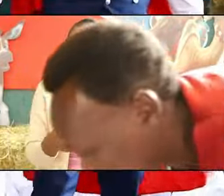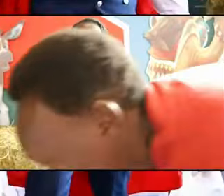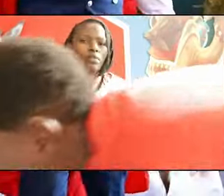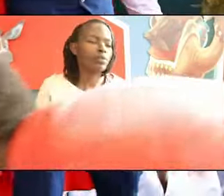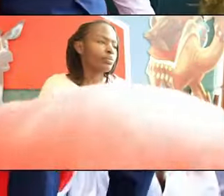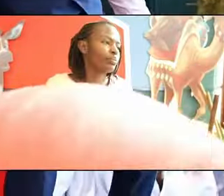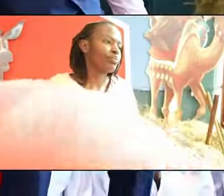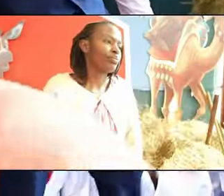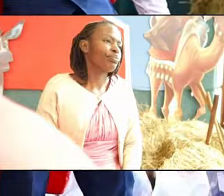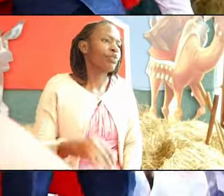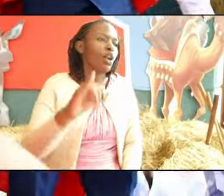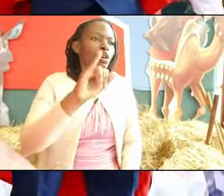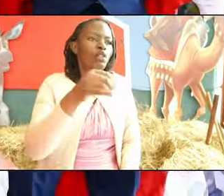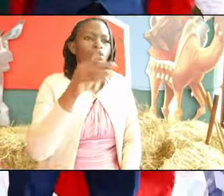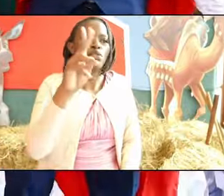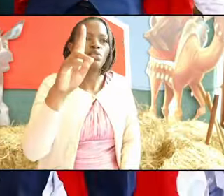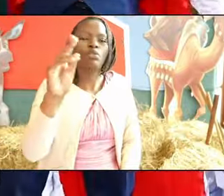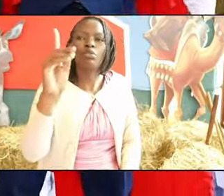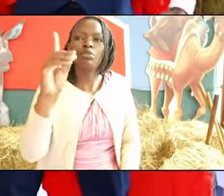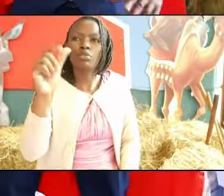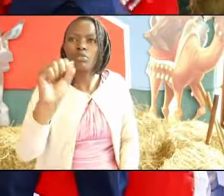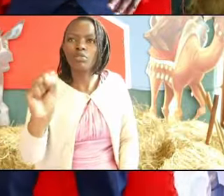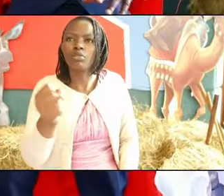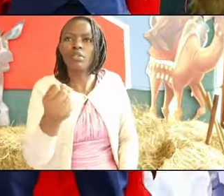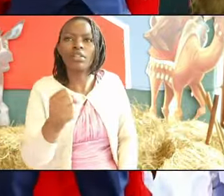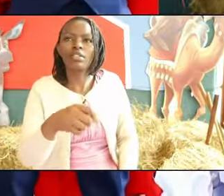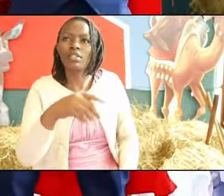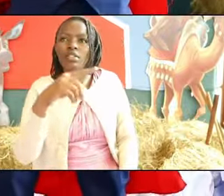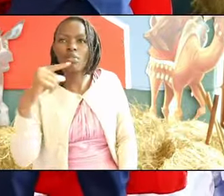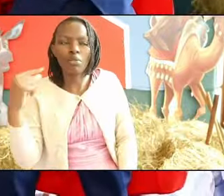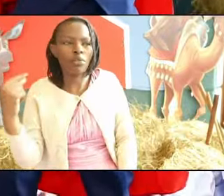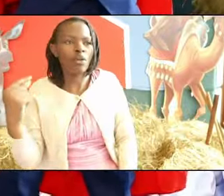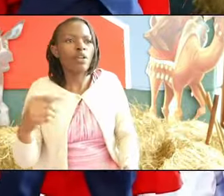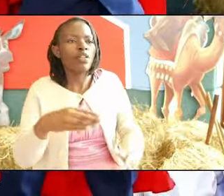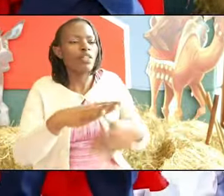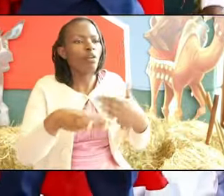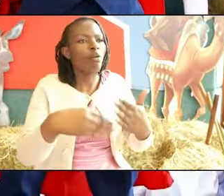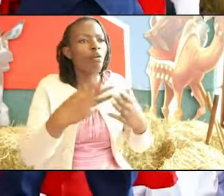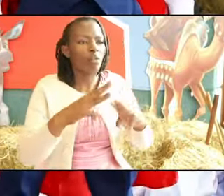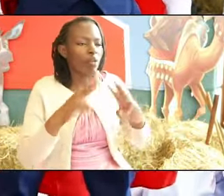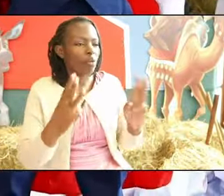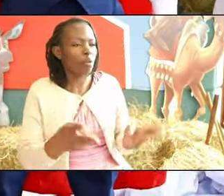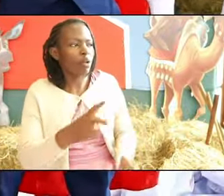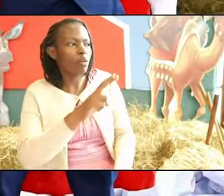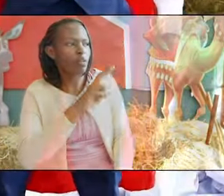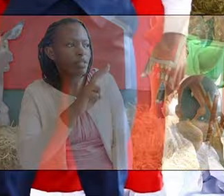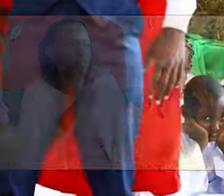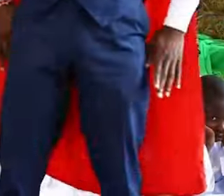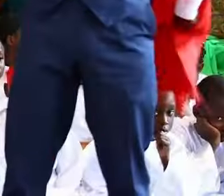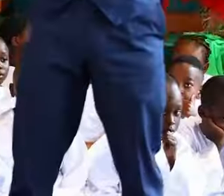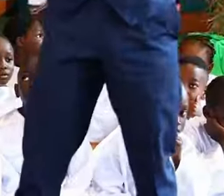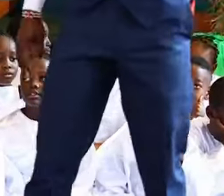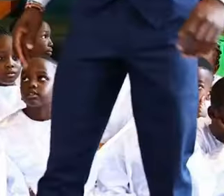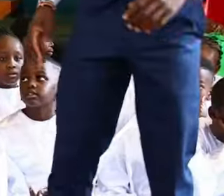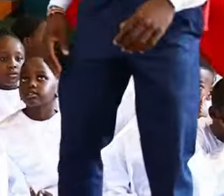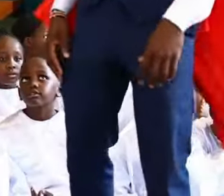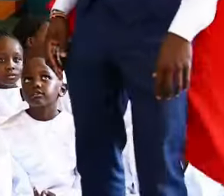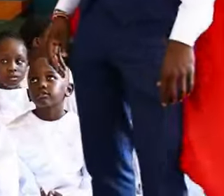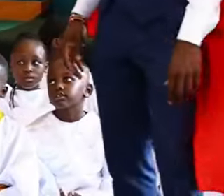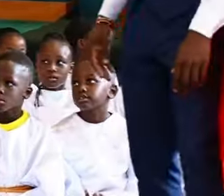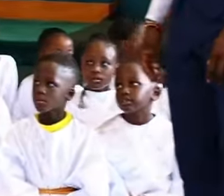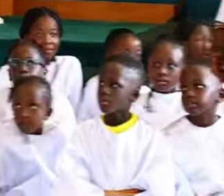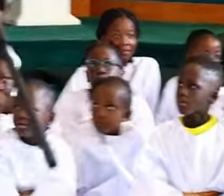Judas is already mine. The rest of the worlds are watching. It's